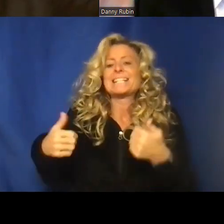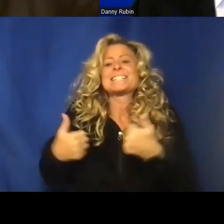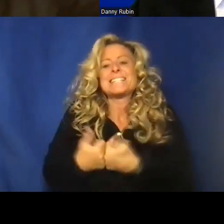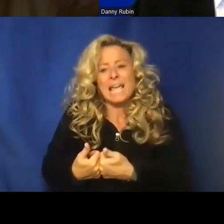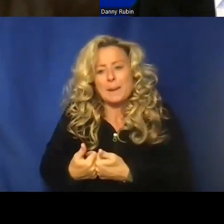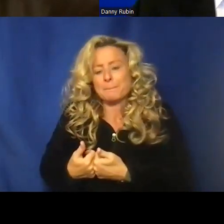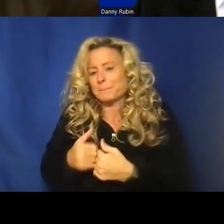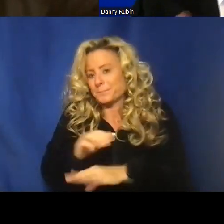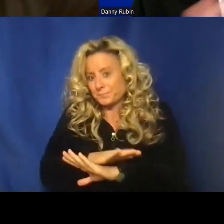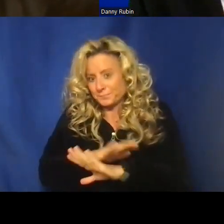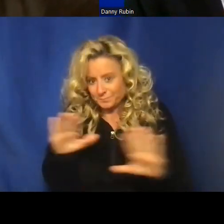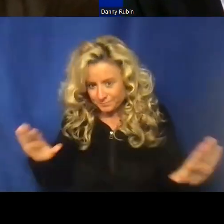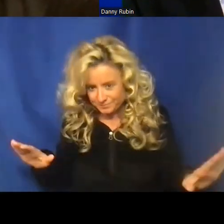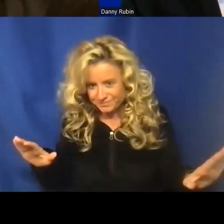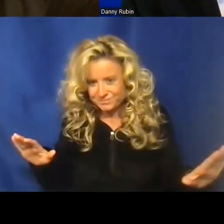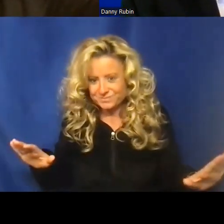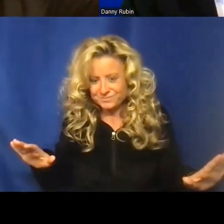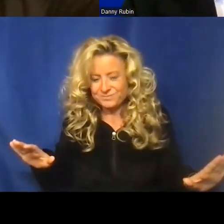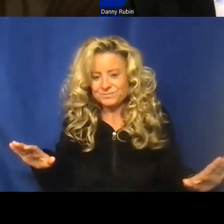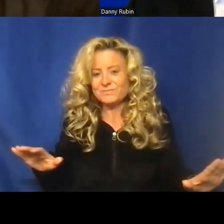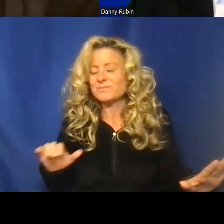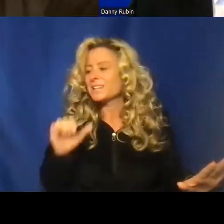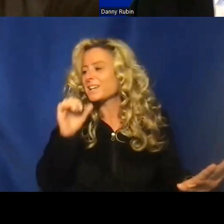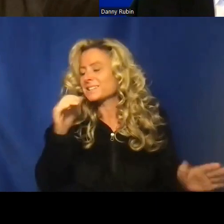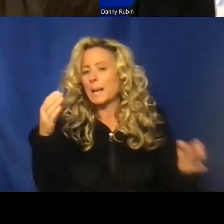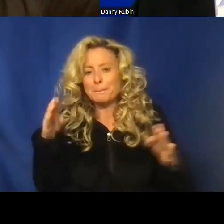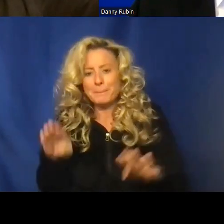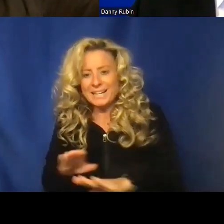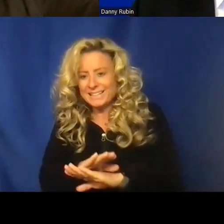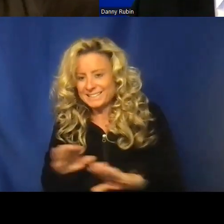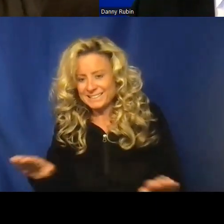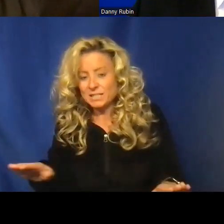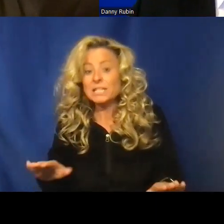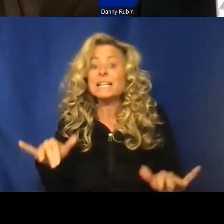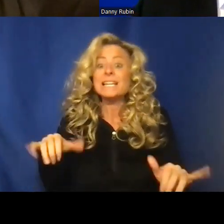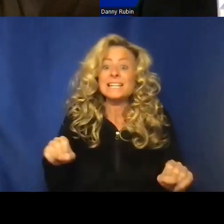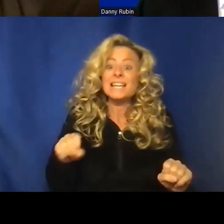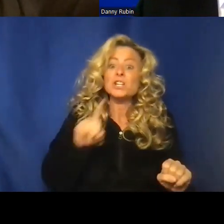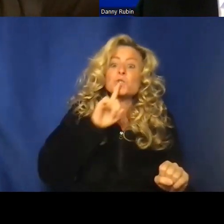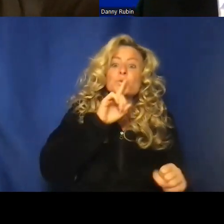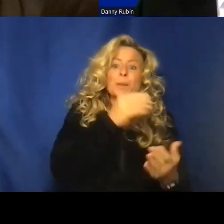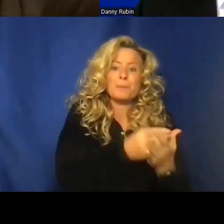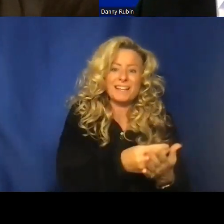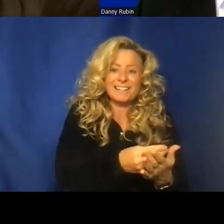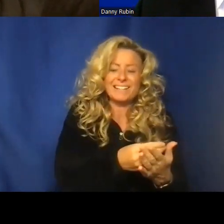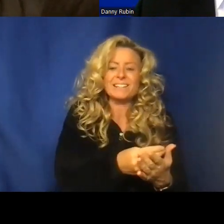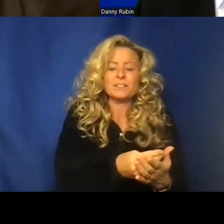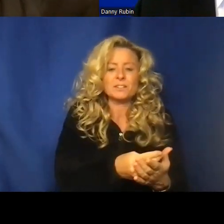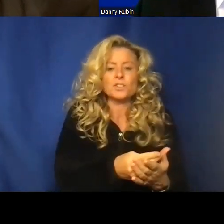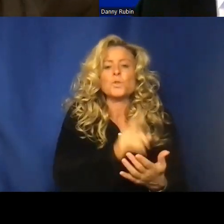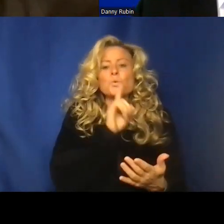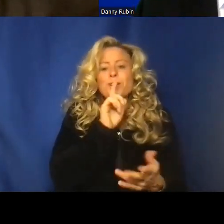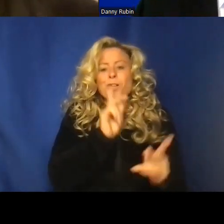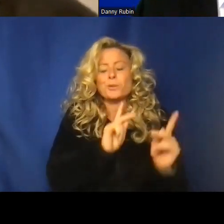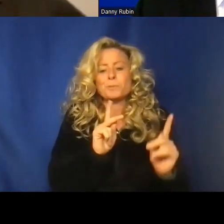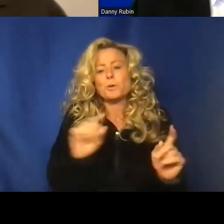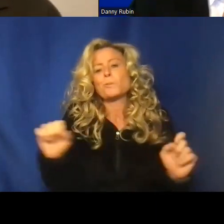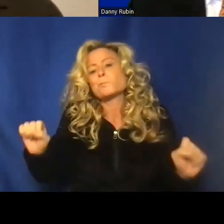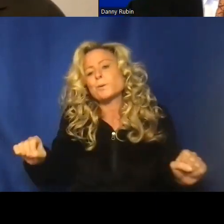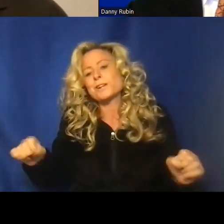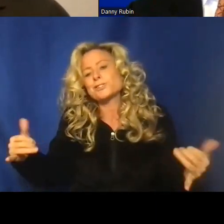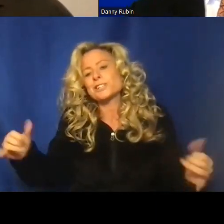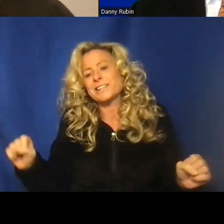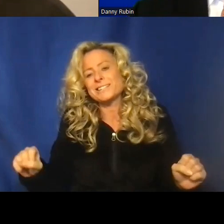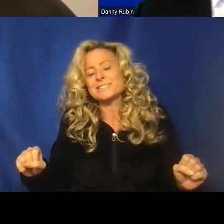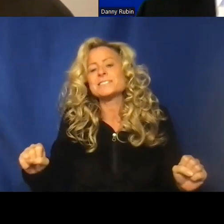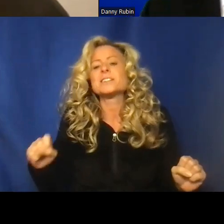there Mhm. that's is that the distinction? Like this is Yeah, not betting, even though there's real money involved. I mean, this is actual people's potentially, money. yeah, yeah. So it's